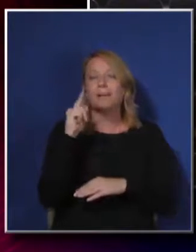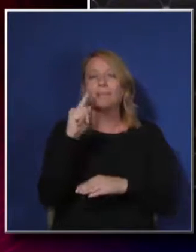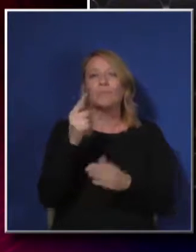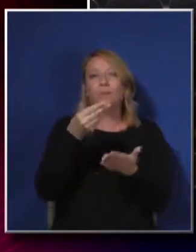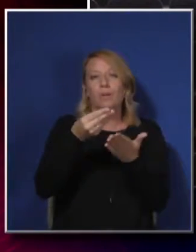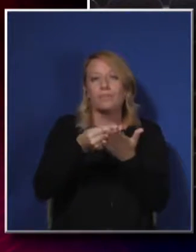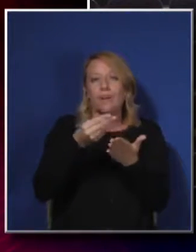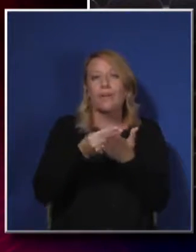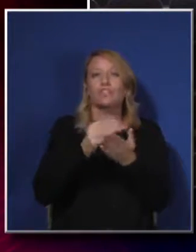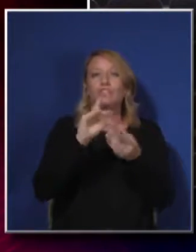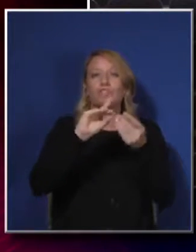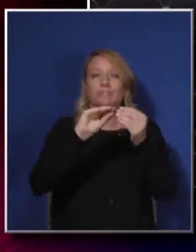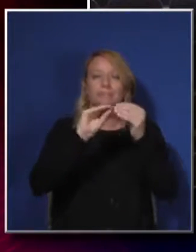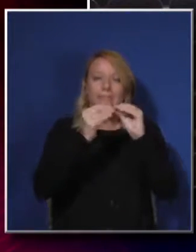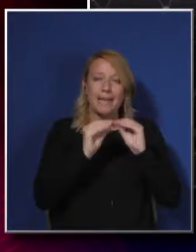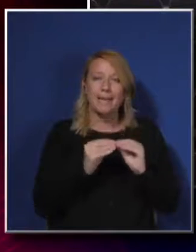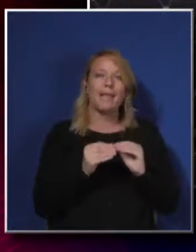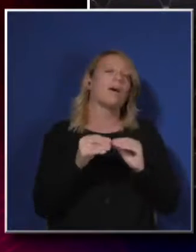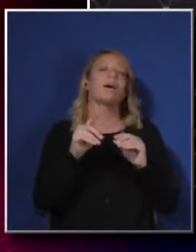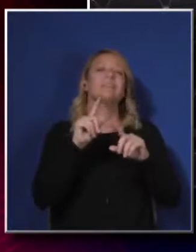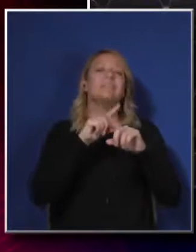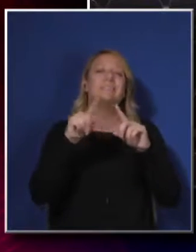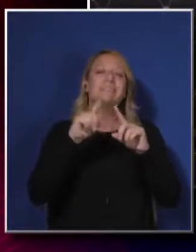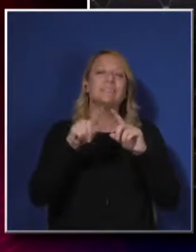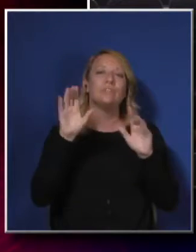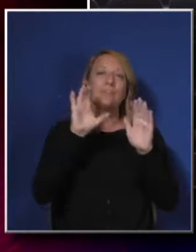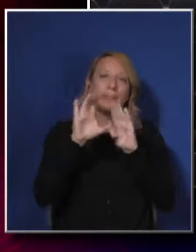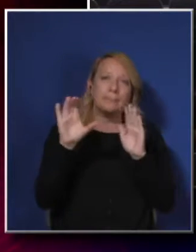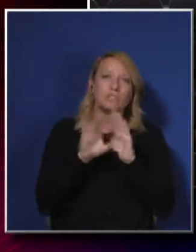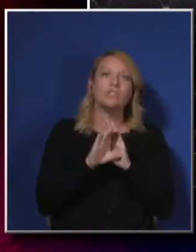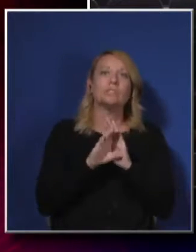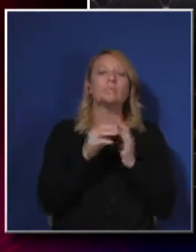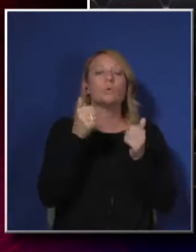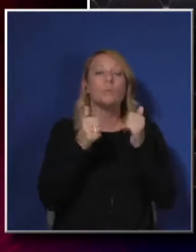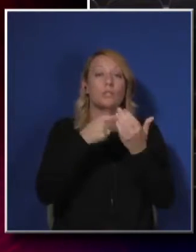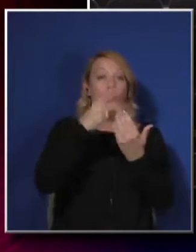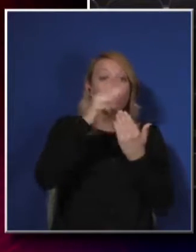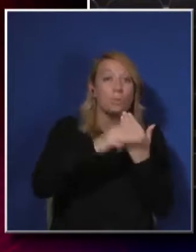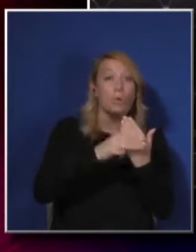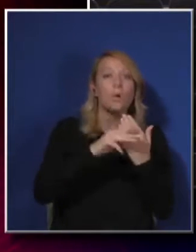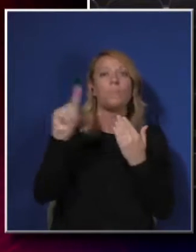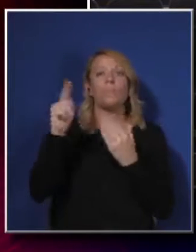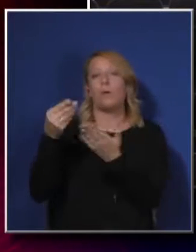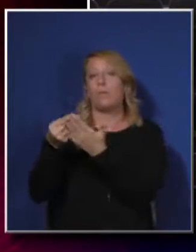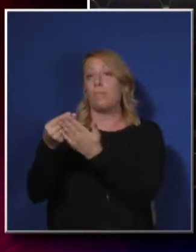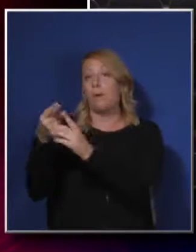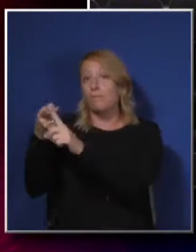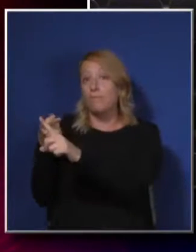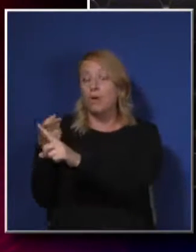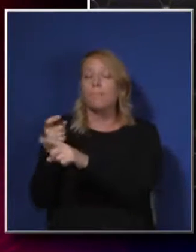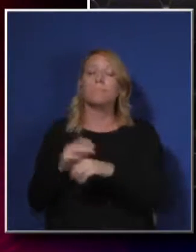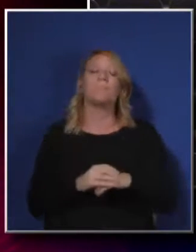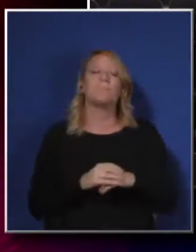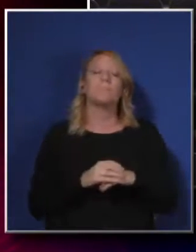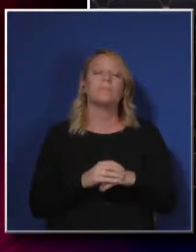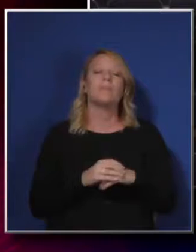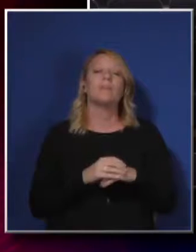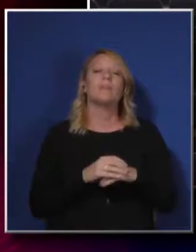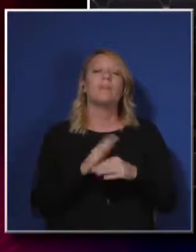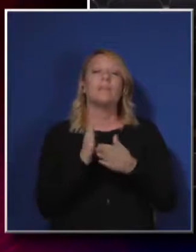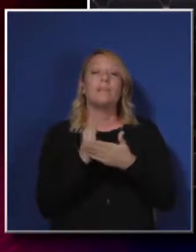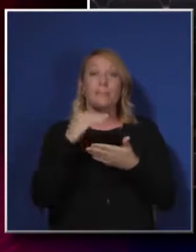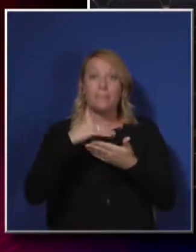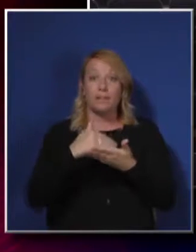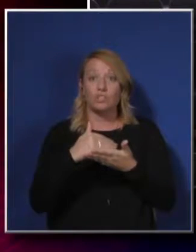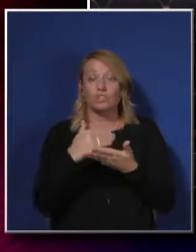specifically by fund source and by program. And page 9 shows you the budget status report showing our